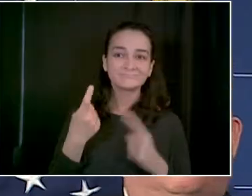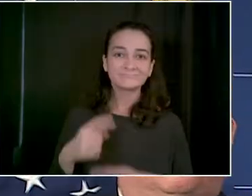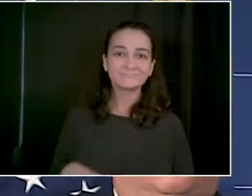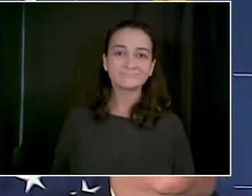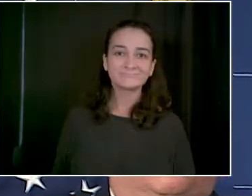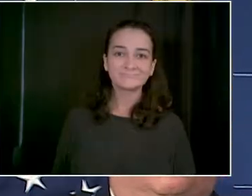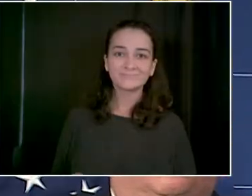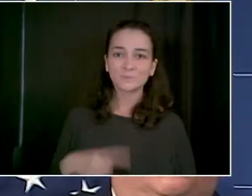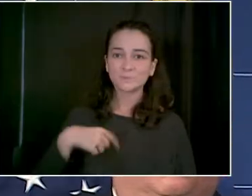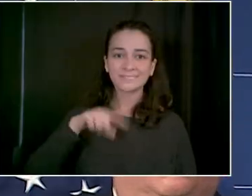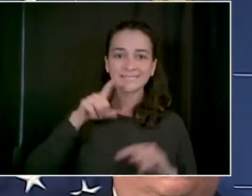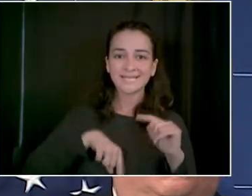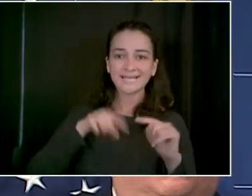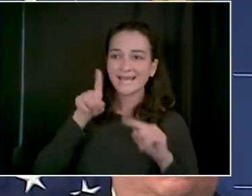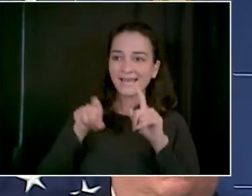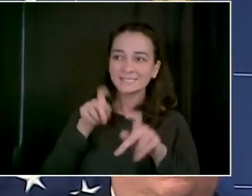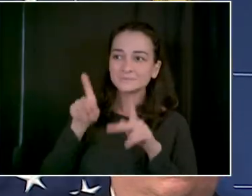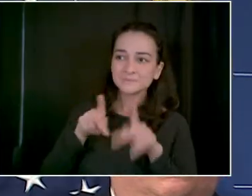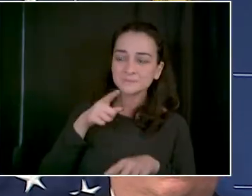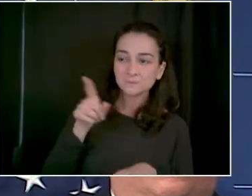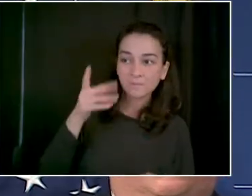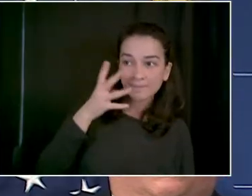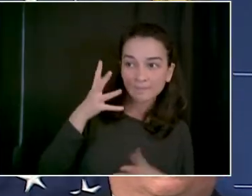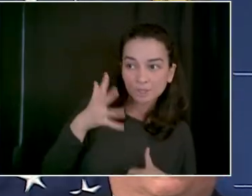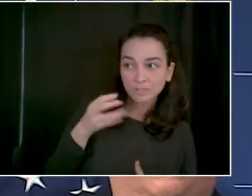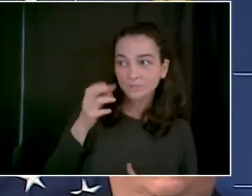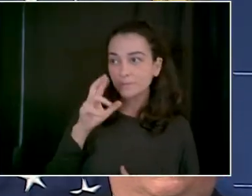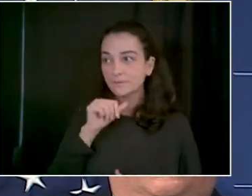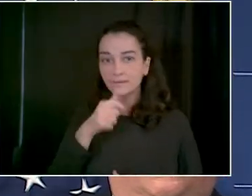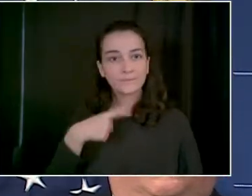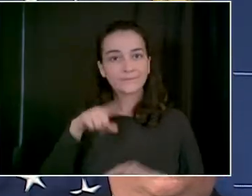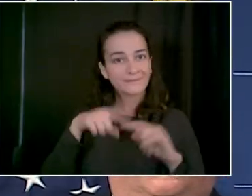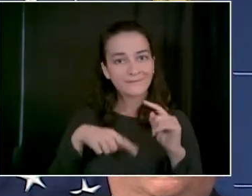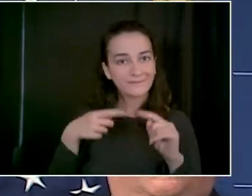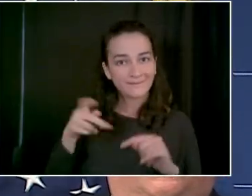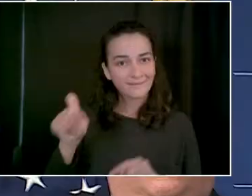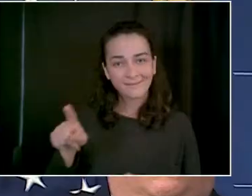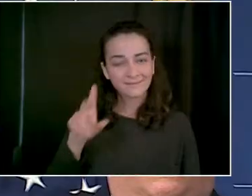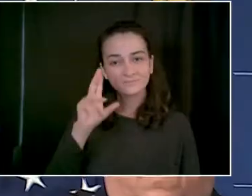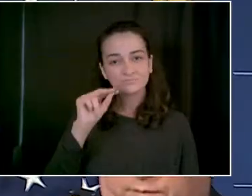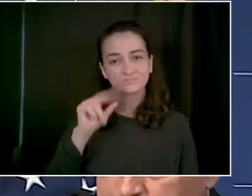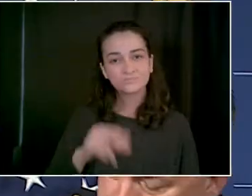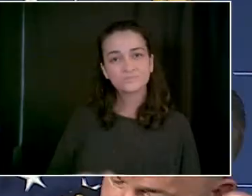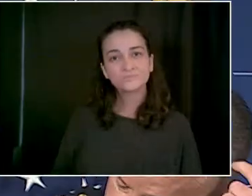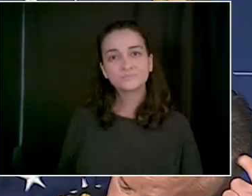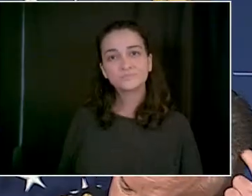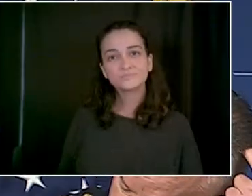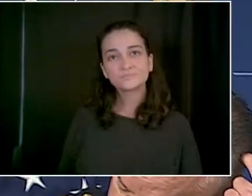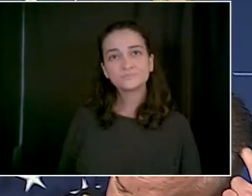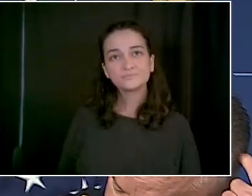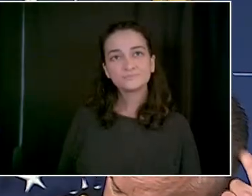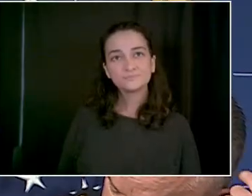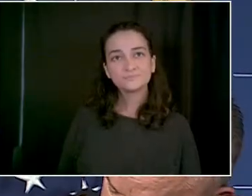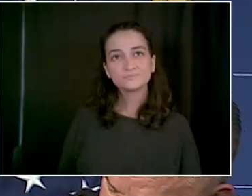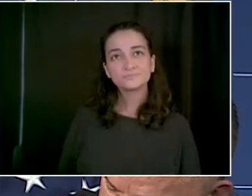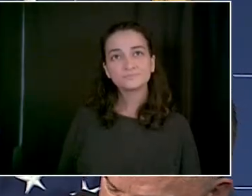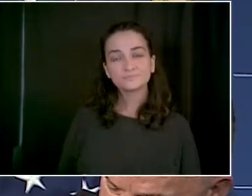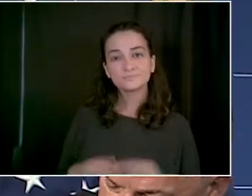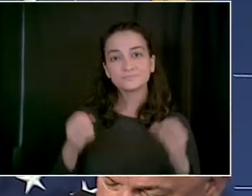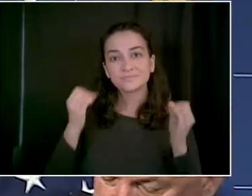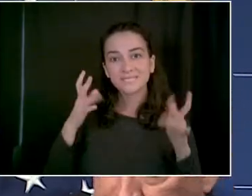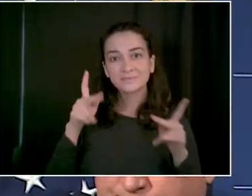data run based on what people listed as a resident address and if it was one of our